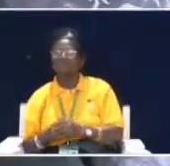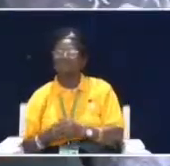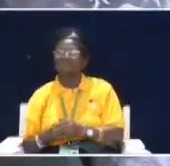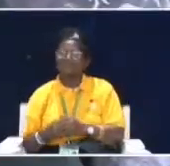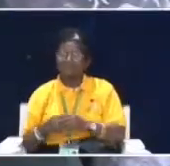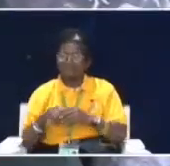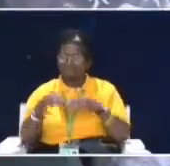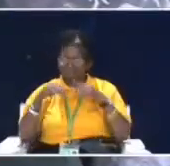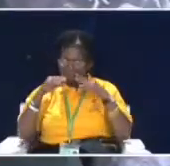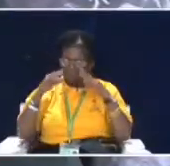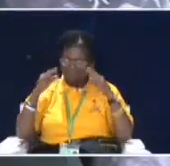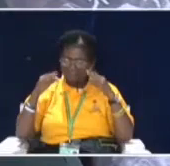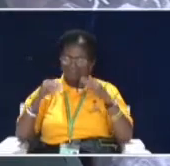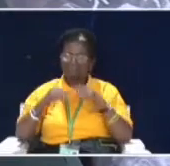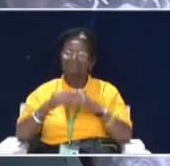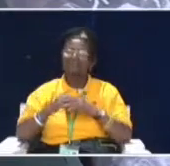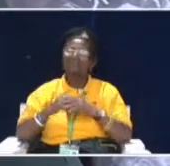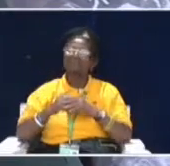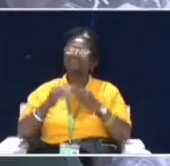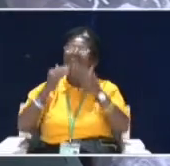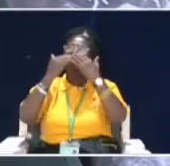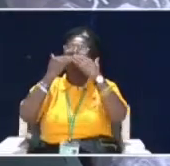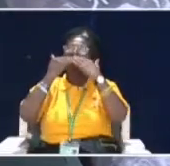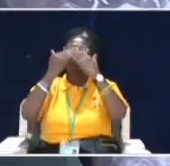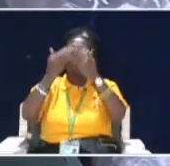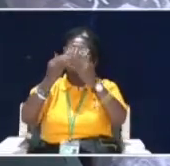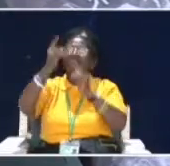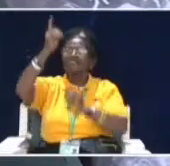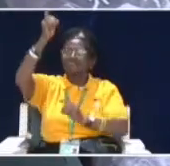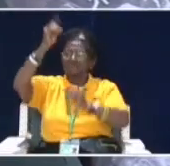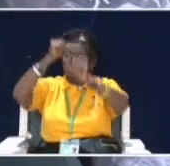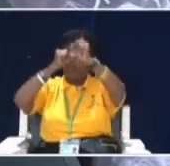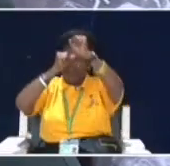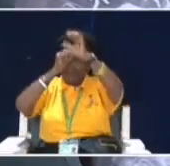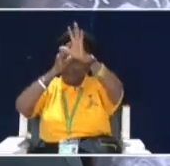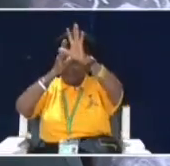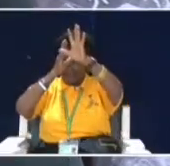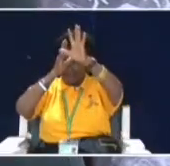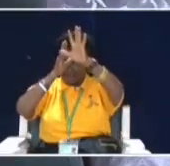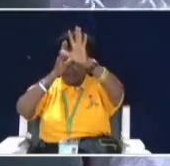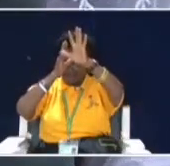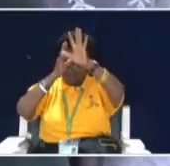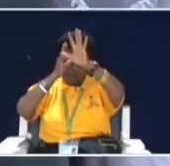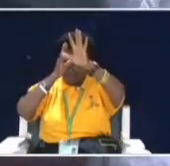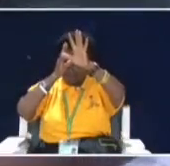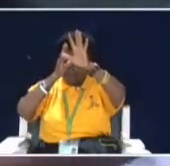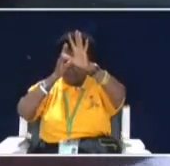Mm-hmm. Thank you, Father. Bye-bye, Shion.